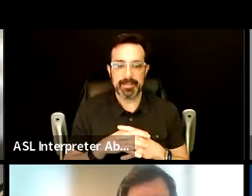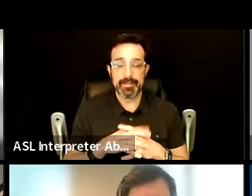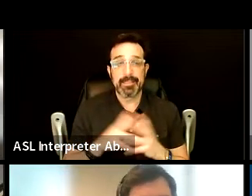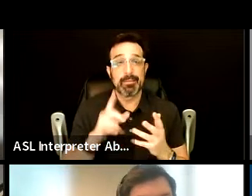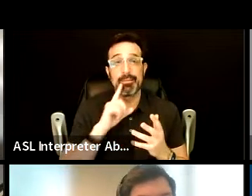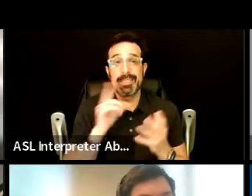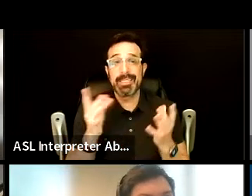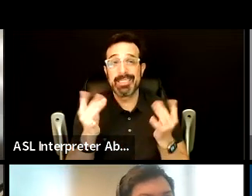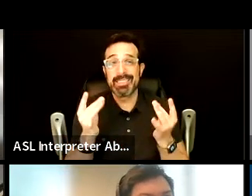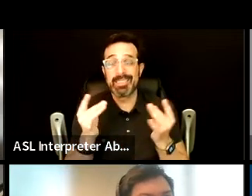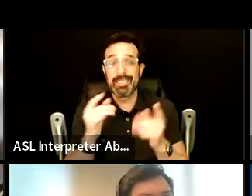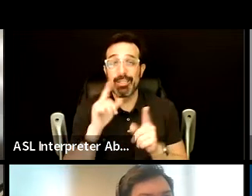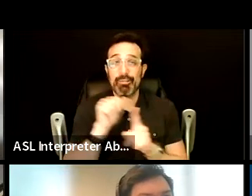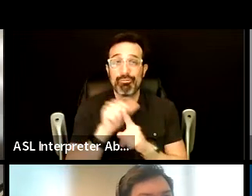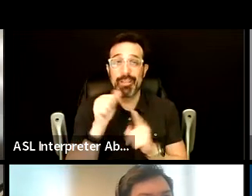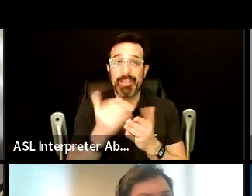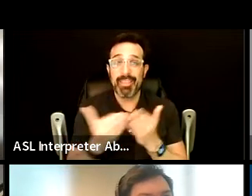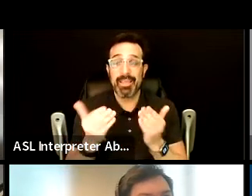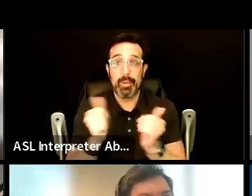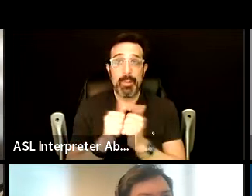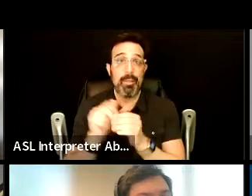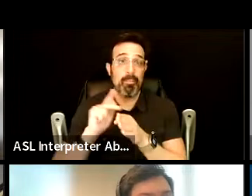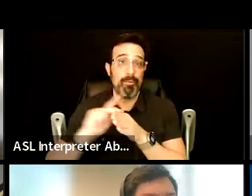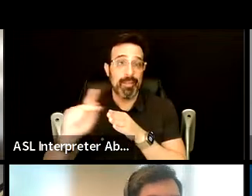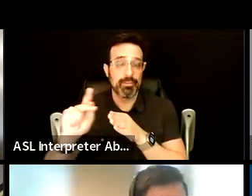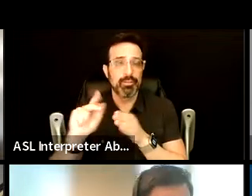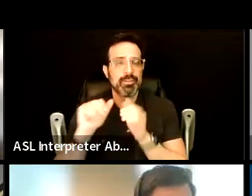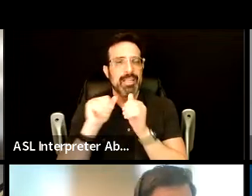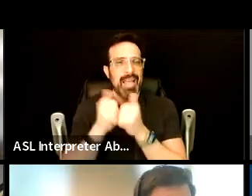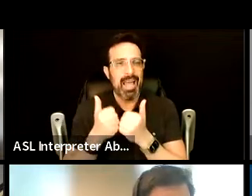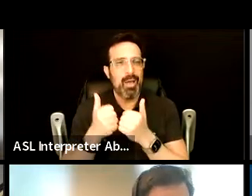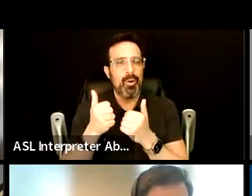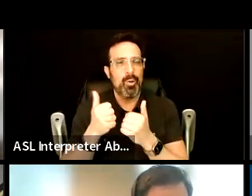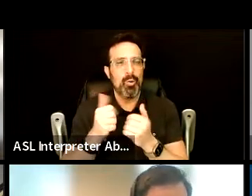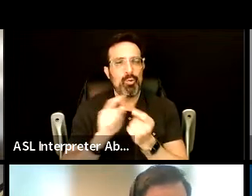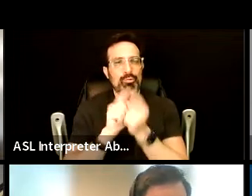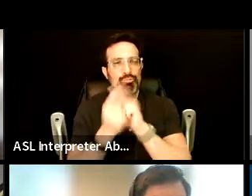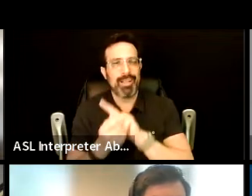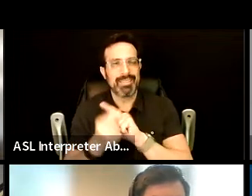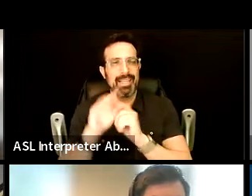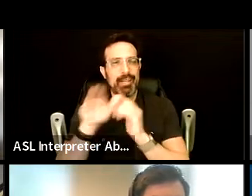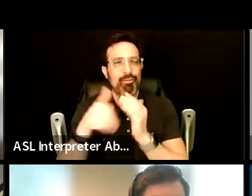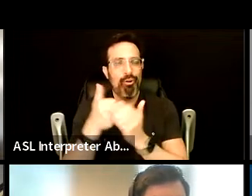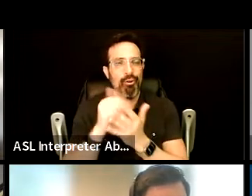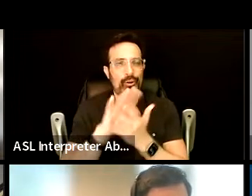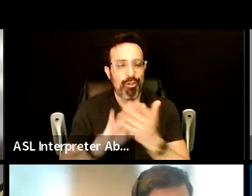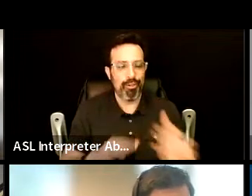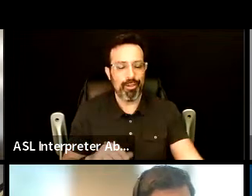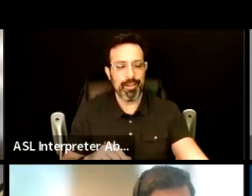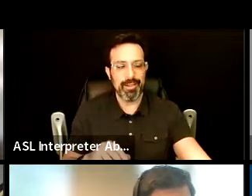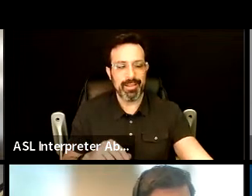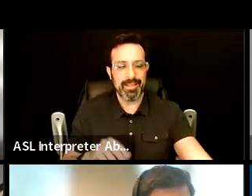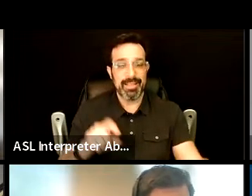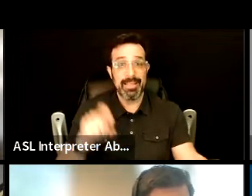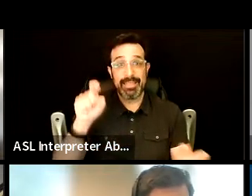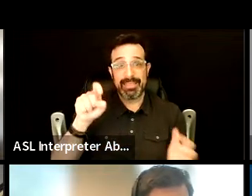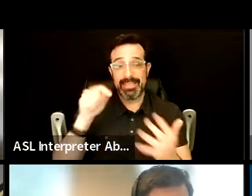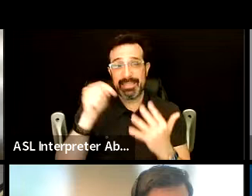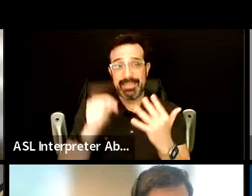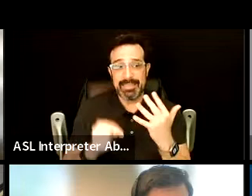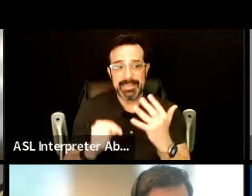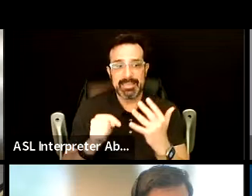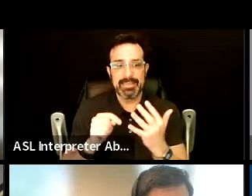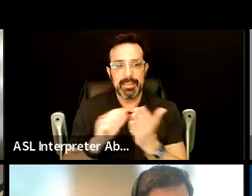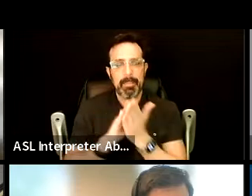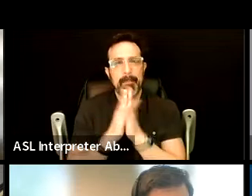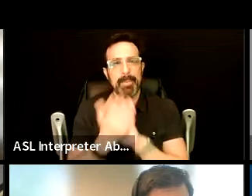tricky thing being with the professionals is how to translate all those needs